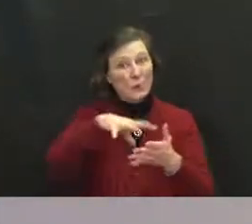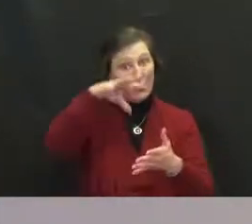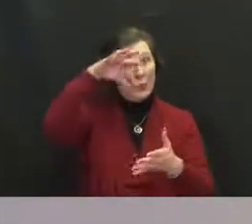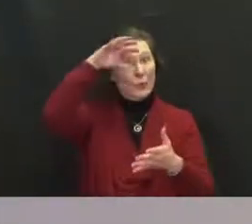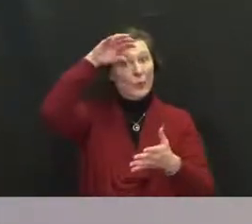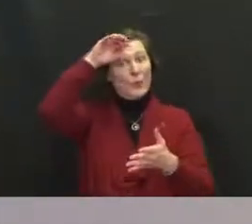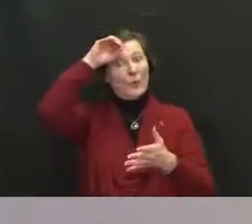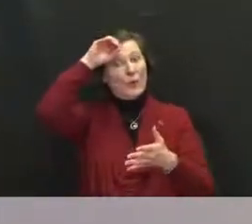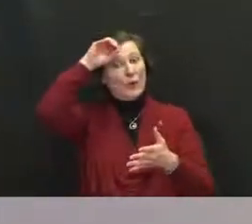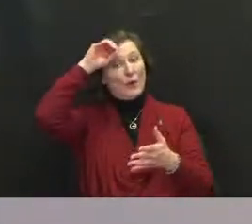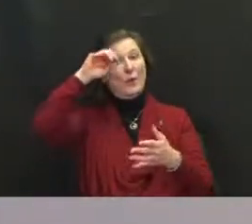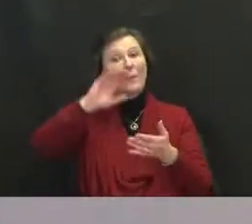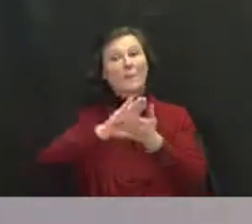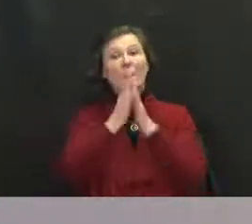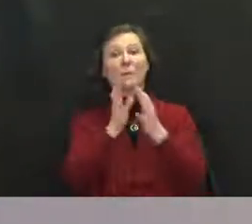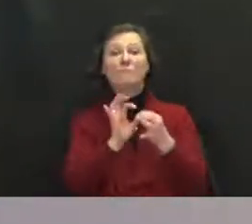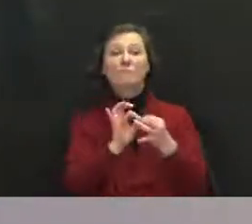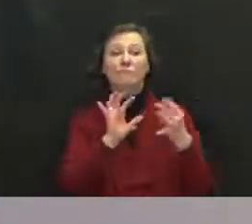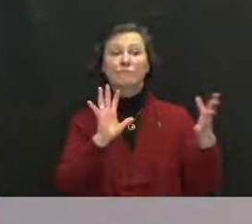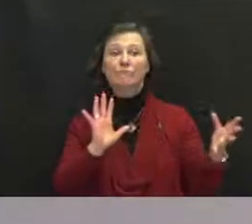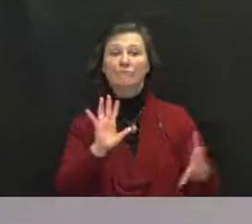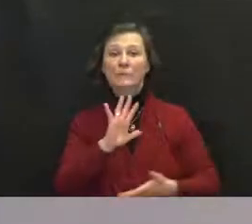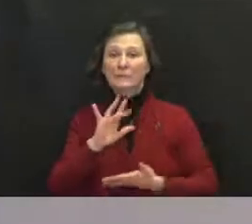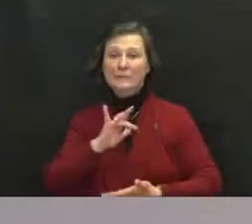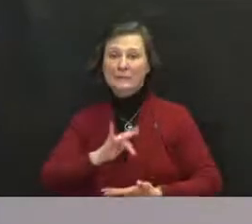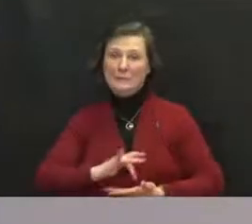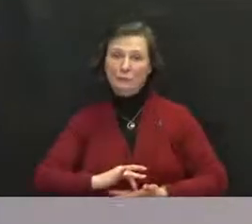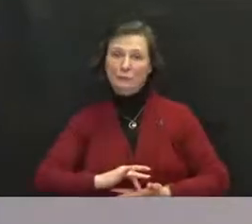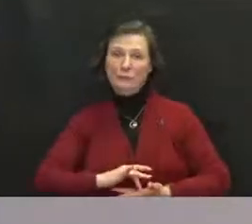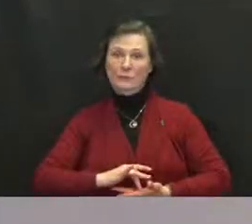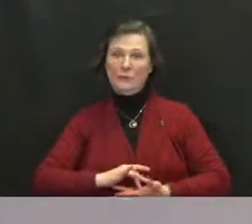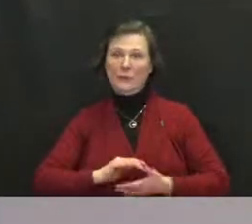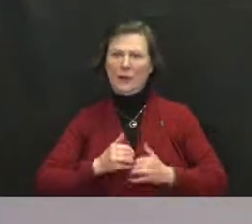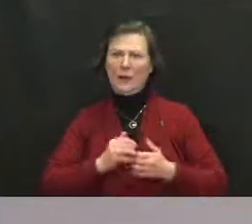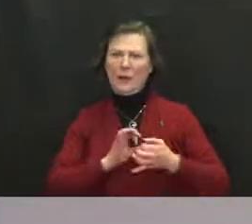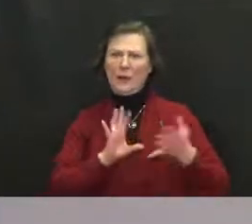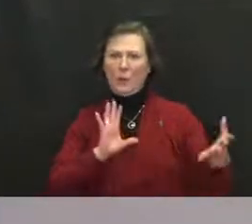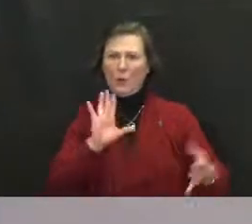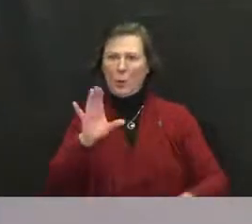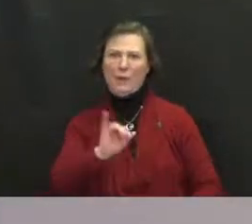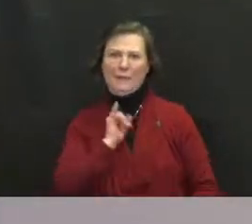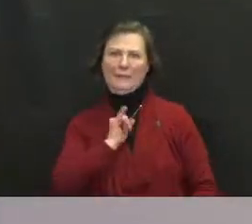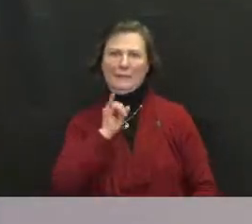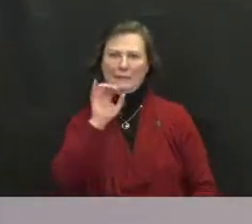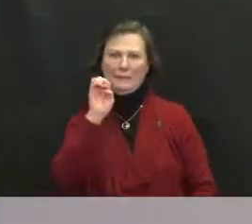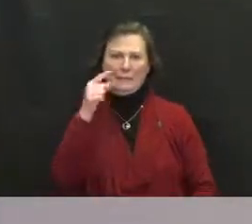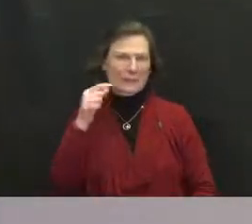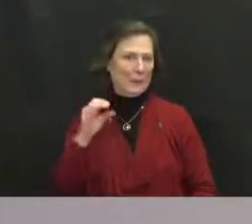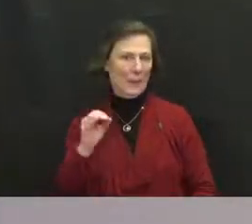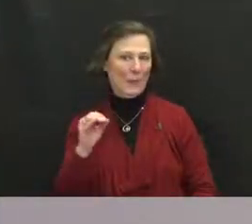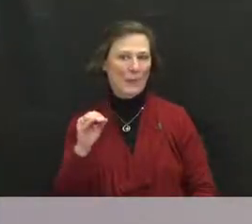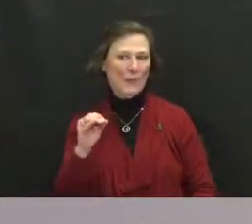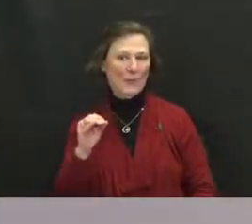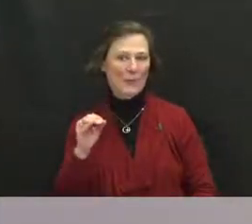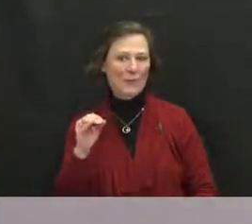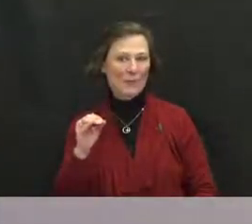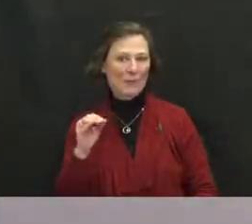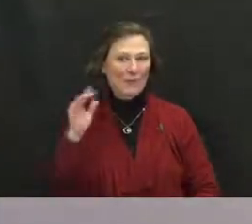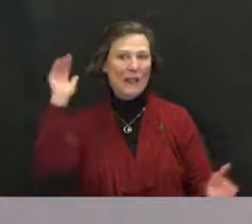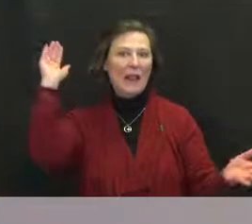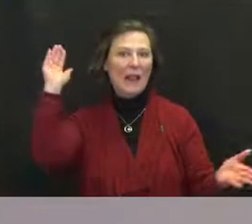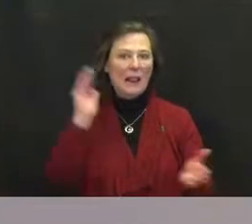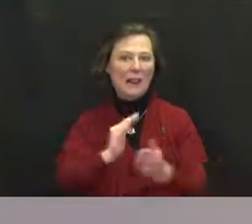to be more detached and centered, and how to let go of your ego and be less